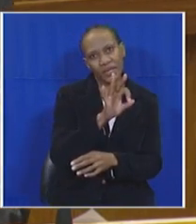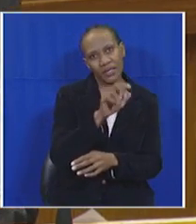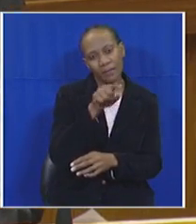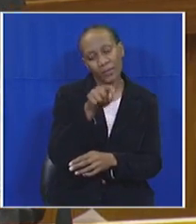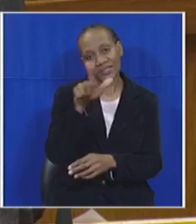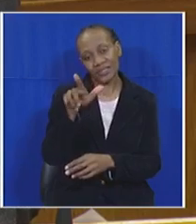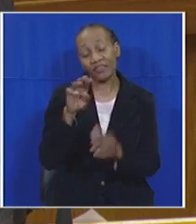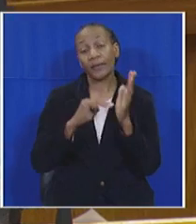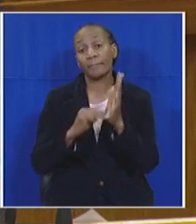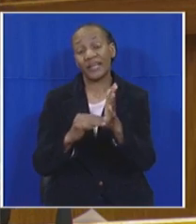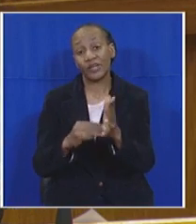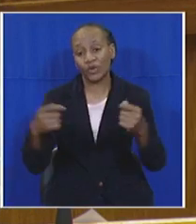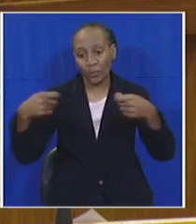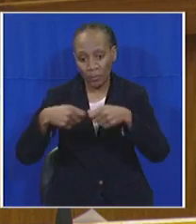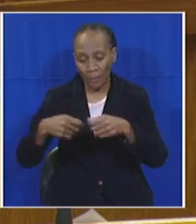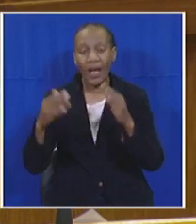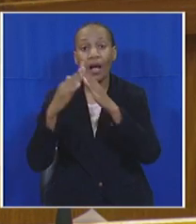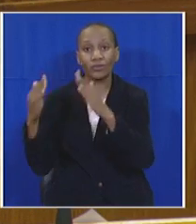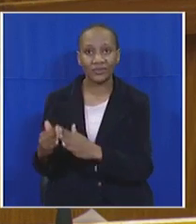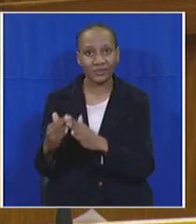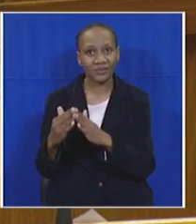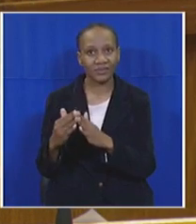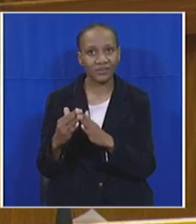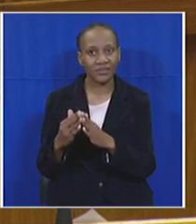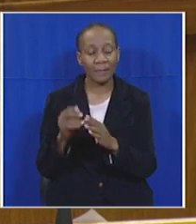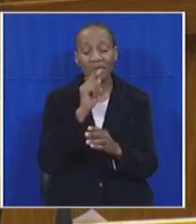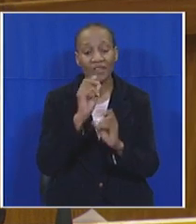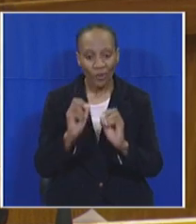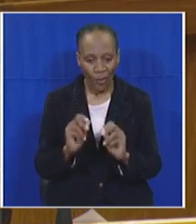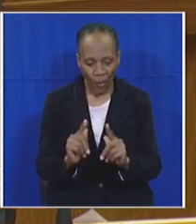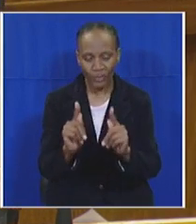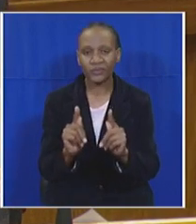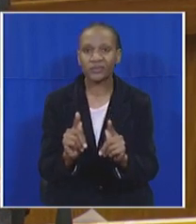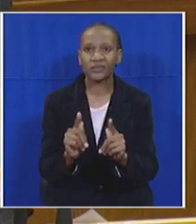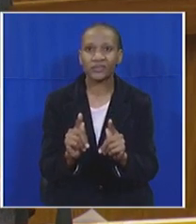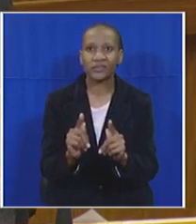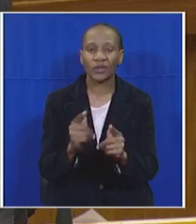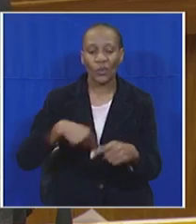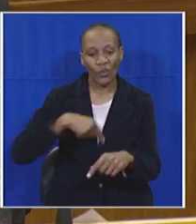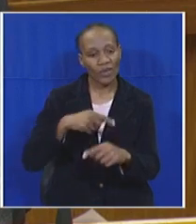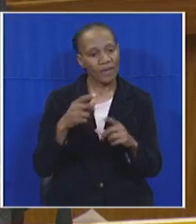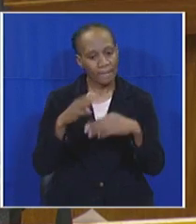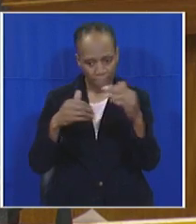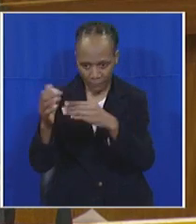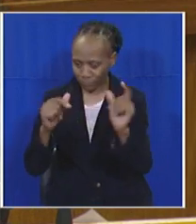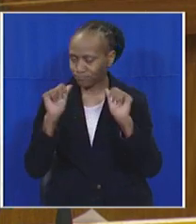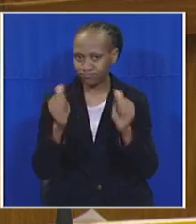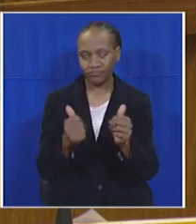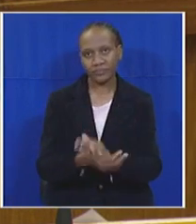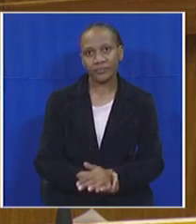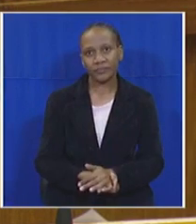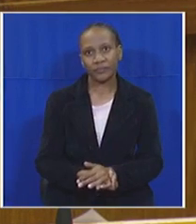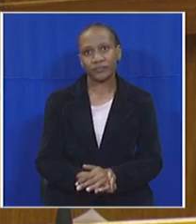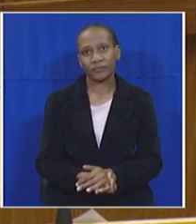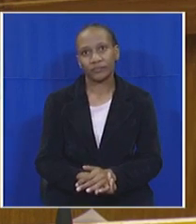3.7 million subsidies housing, that is opportunity, we've already built.